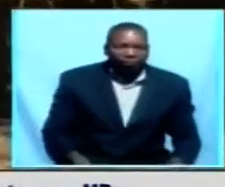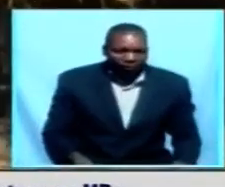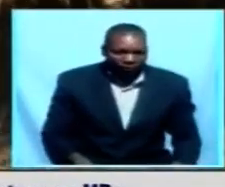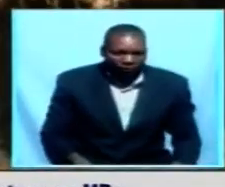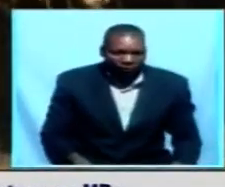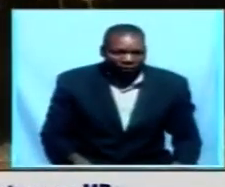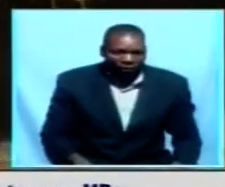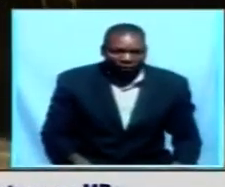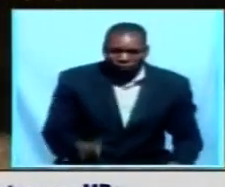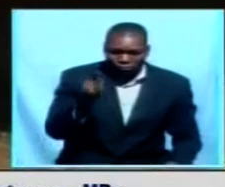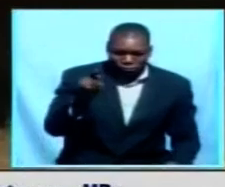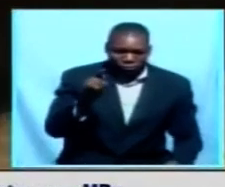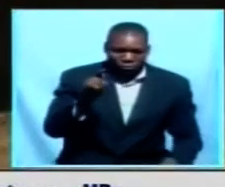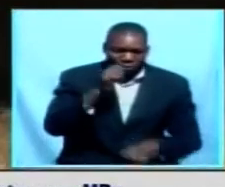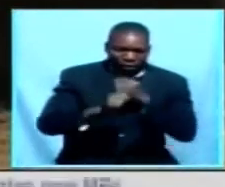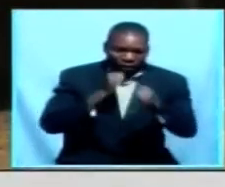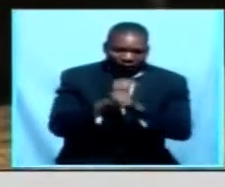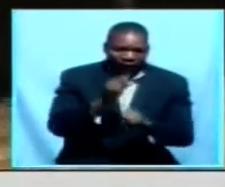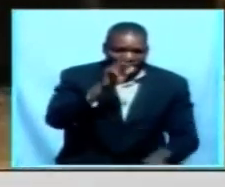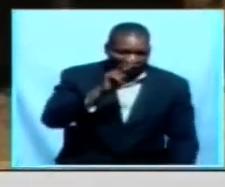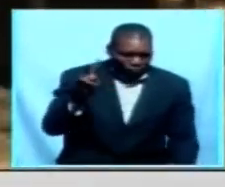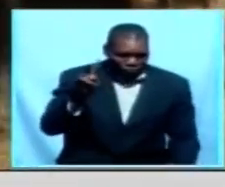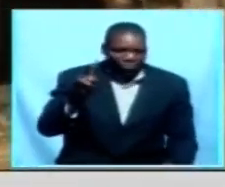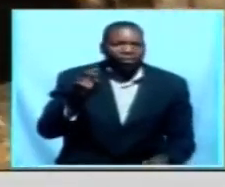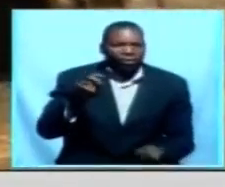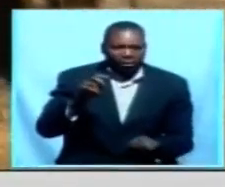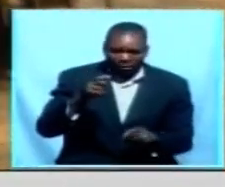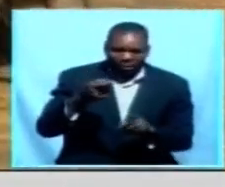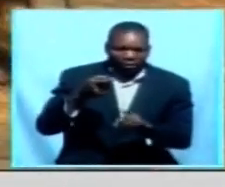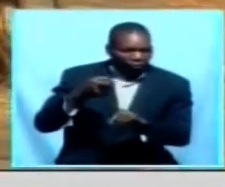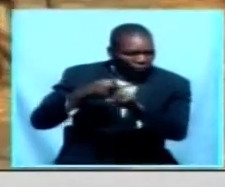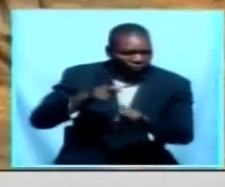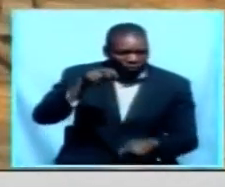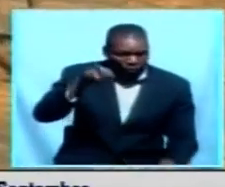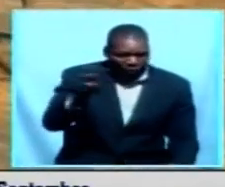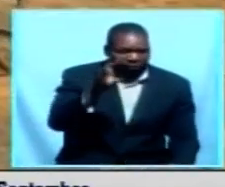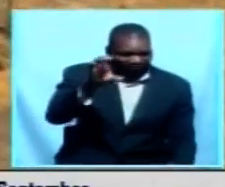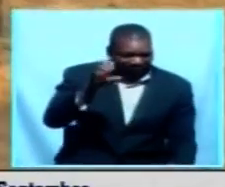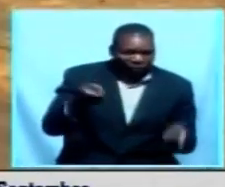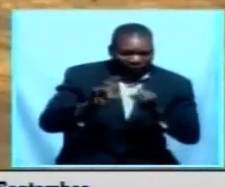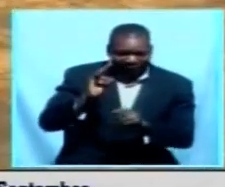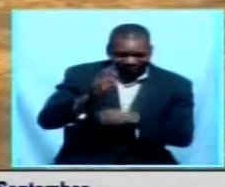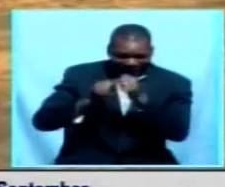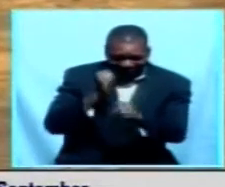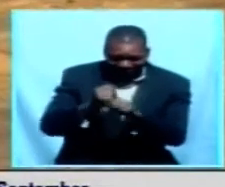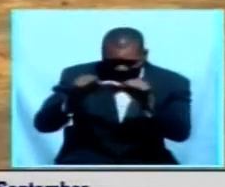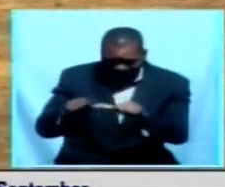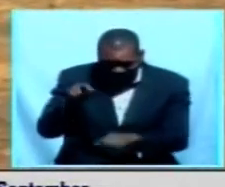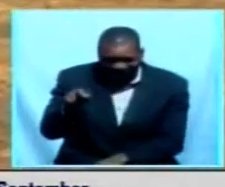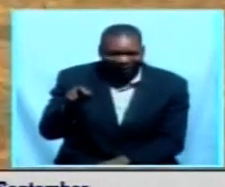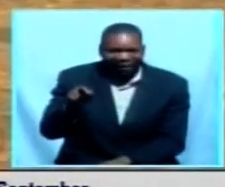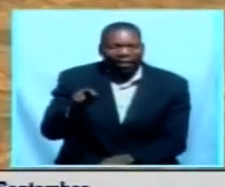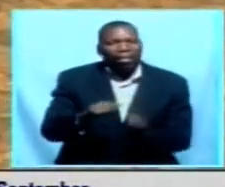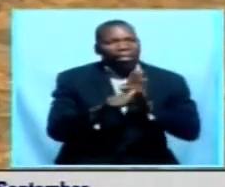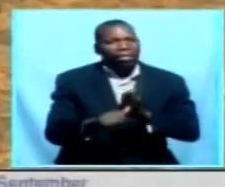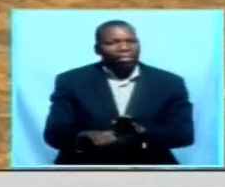32-year-old Gilbert Mwala, a fisherman from Western Province, who settled here with his parents at the age of 7, is one of them. He